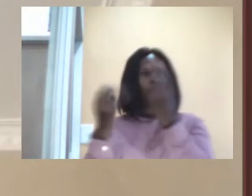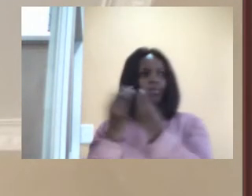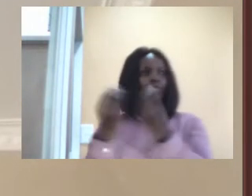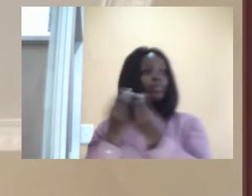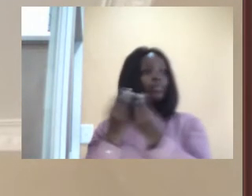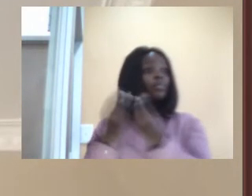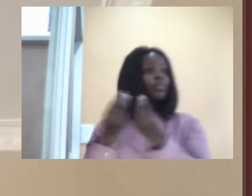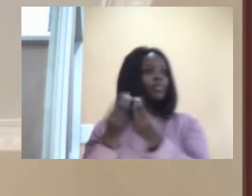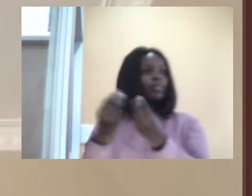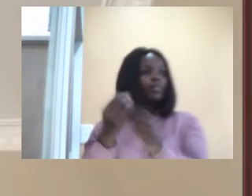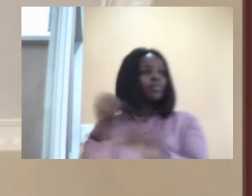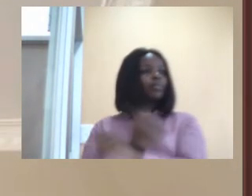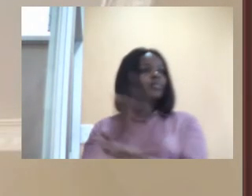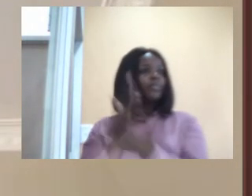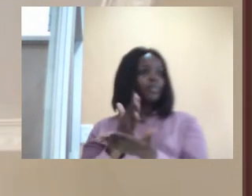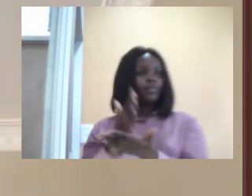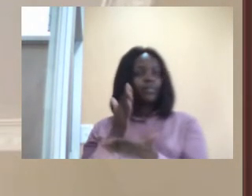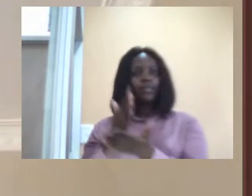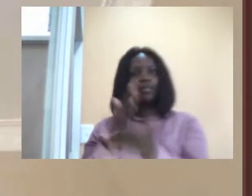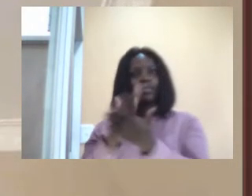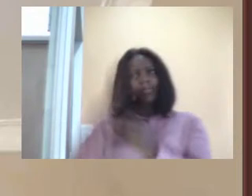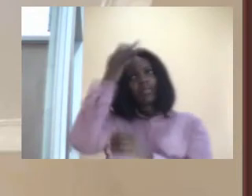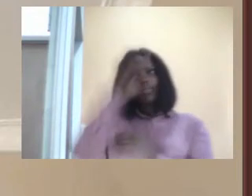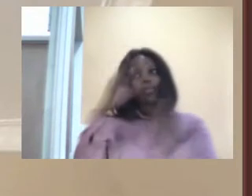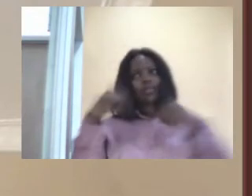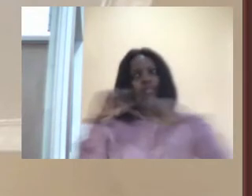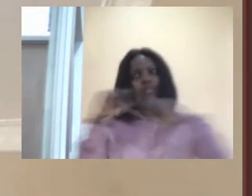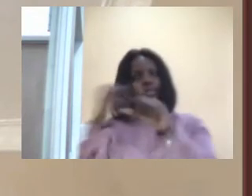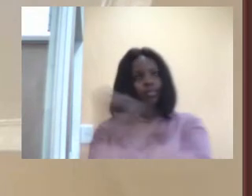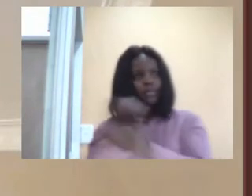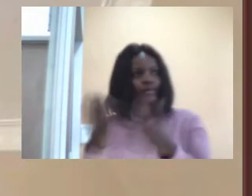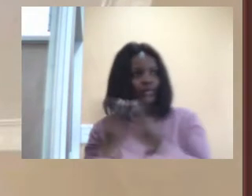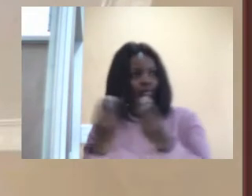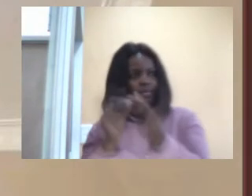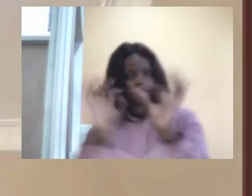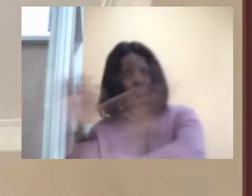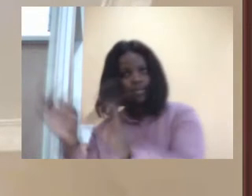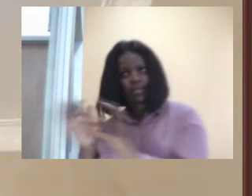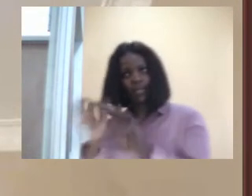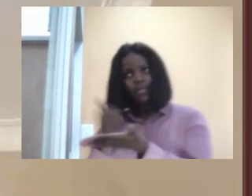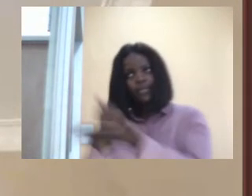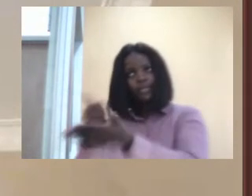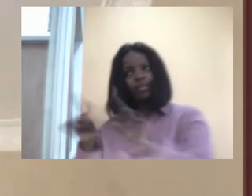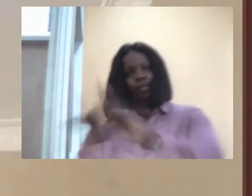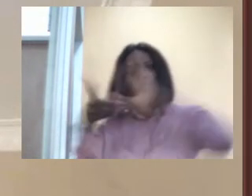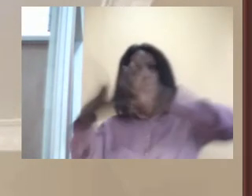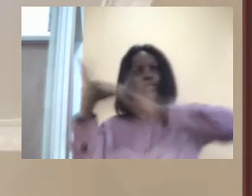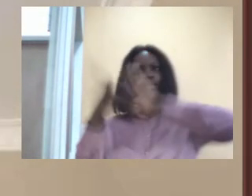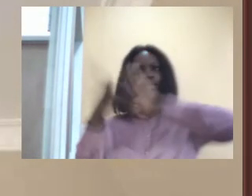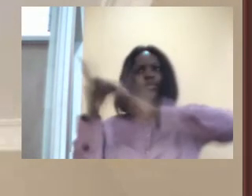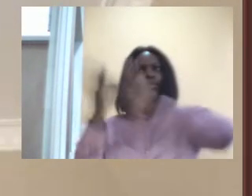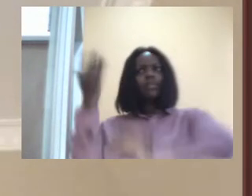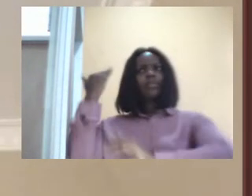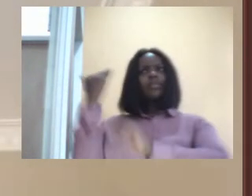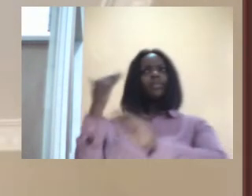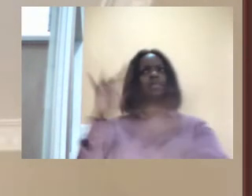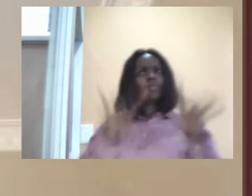that our government create an enabling environment by even assisting or develop previous